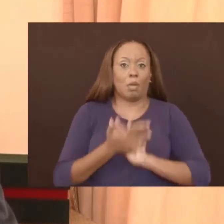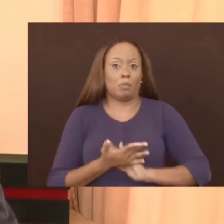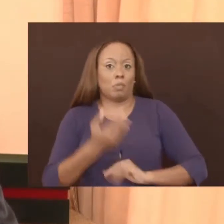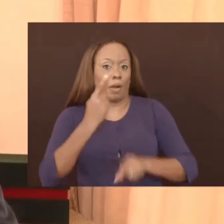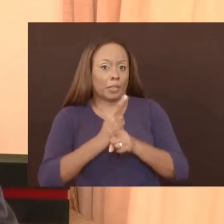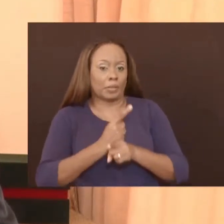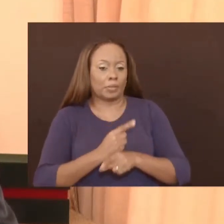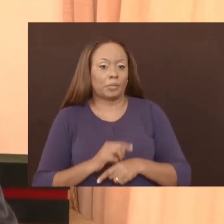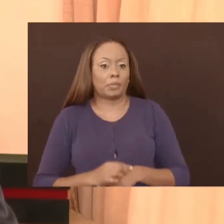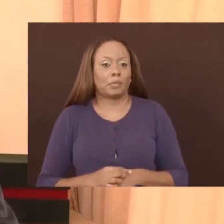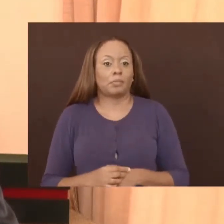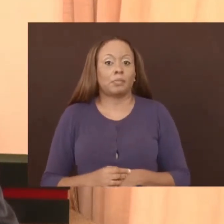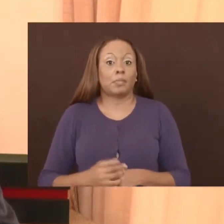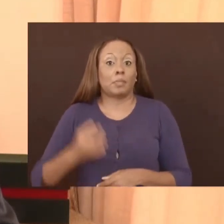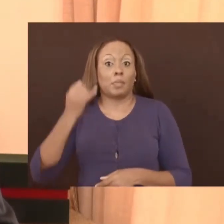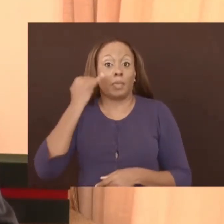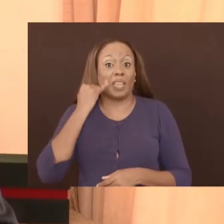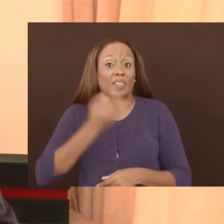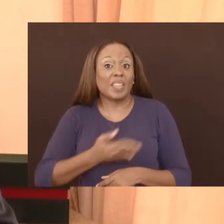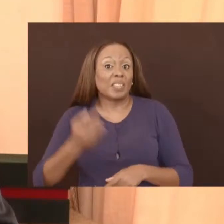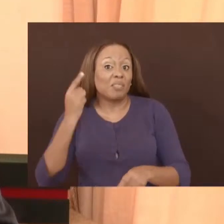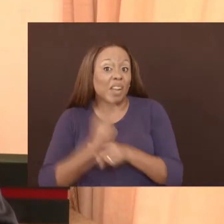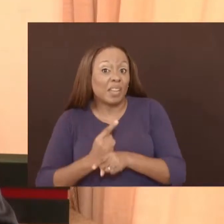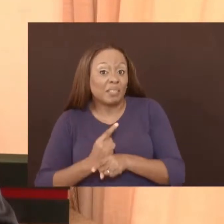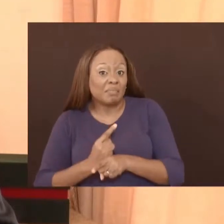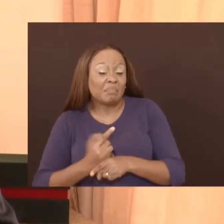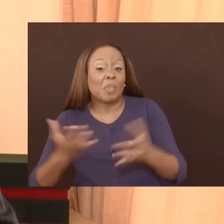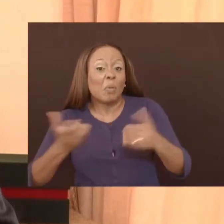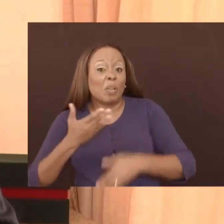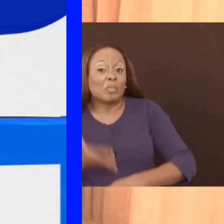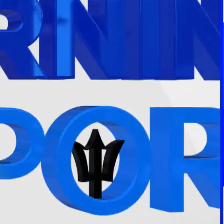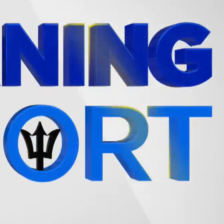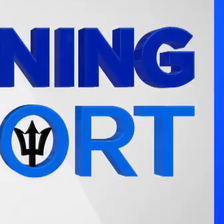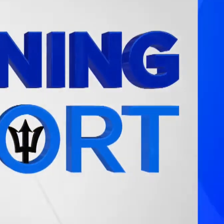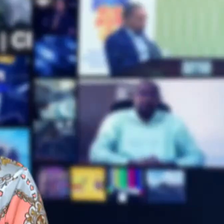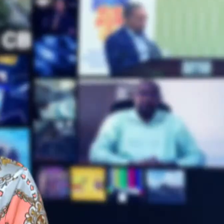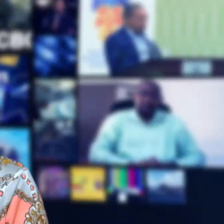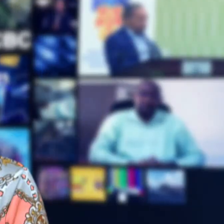those that have been right, to improve upon them.